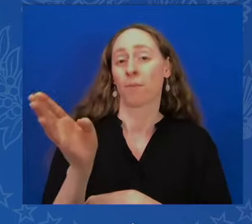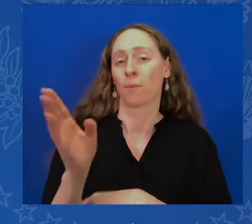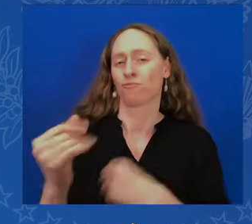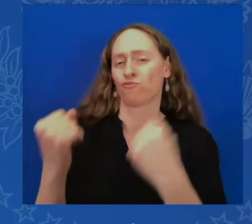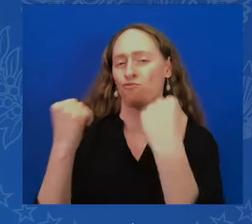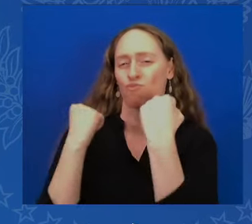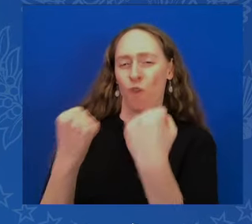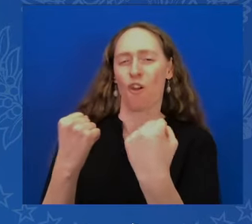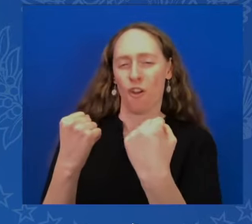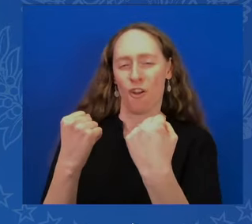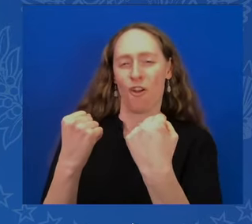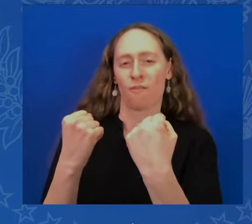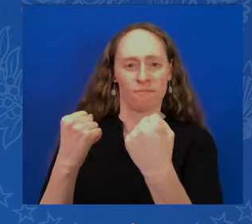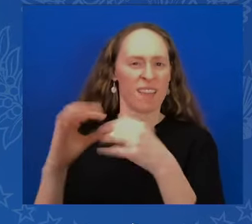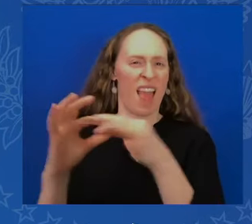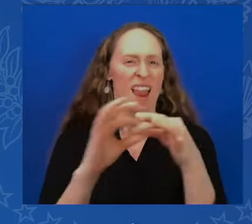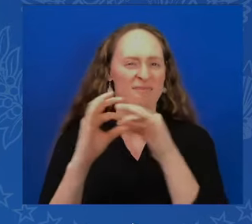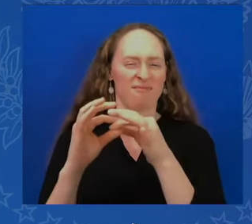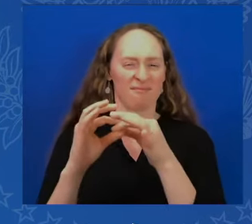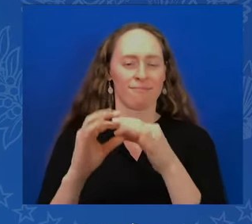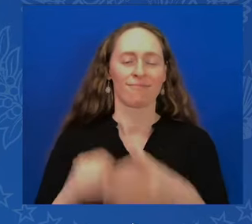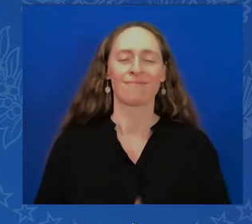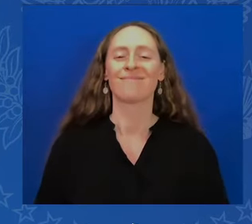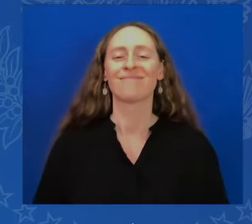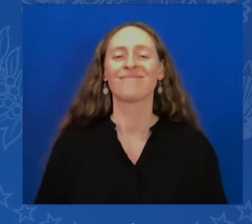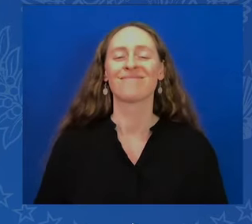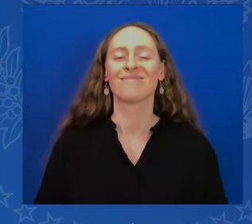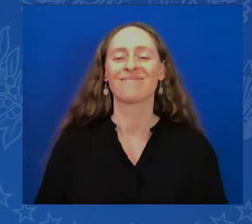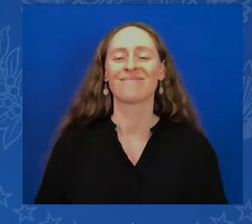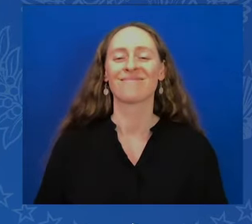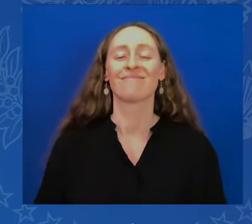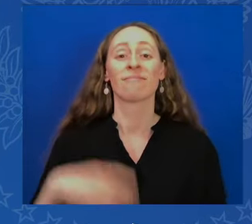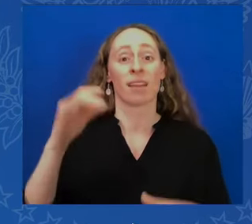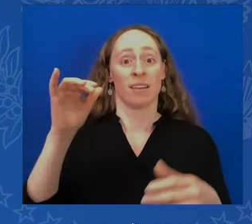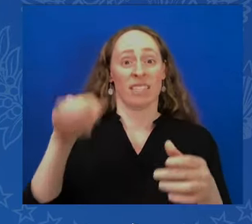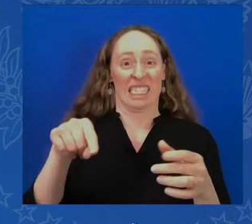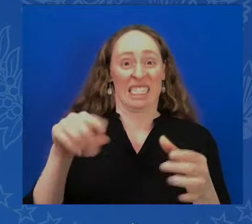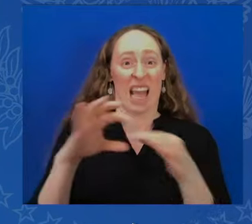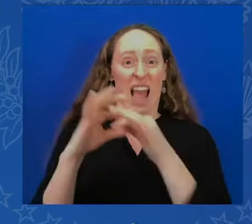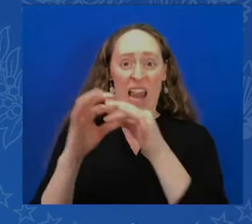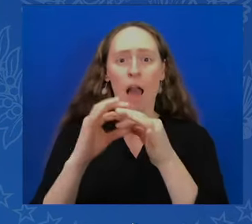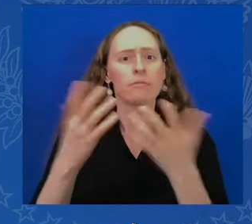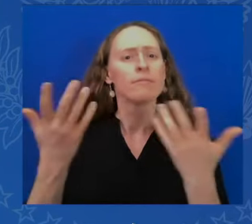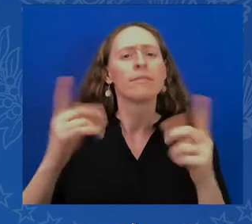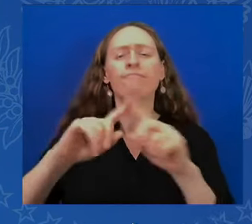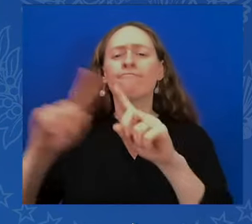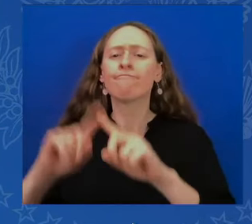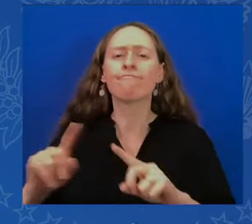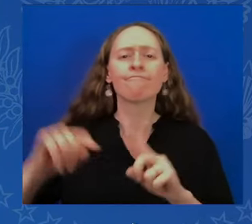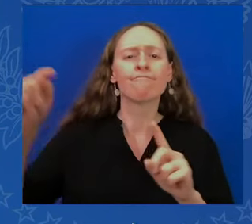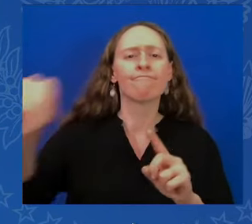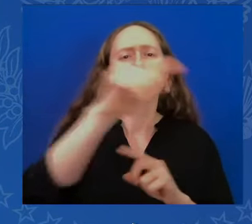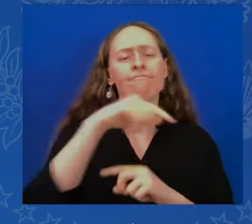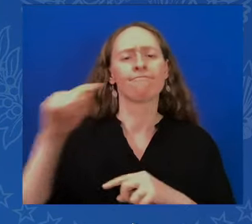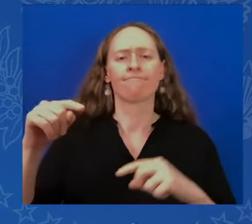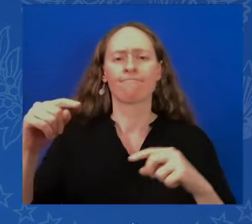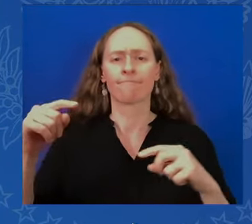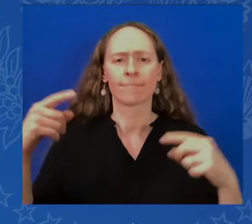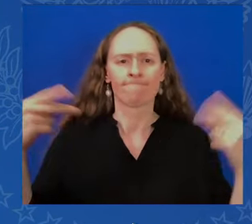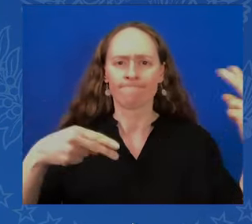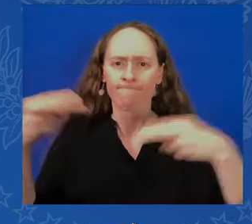the city and their commitment to this state. Many have agreed to not lay off